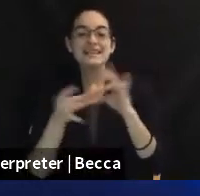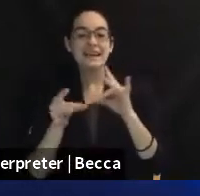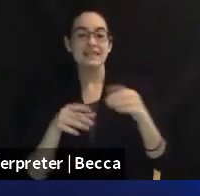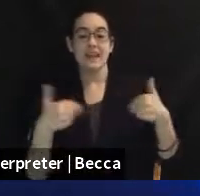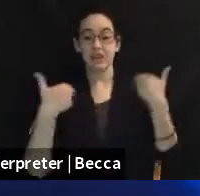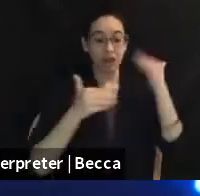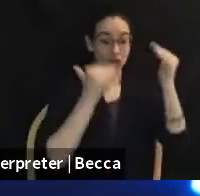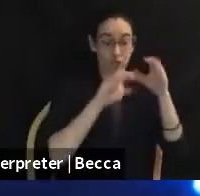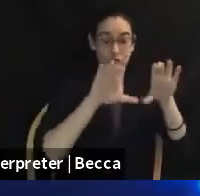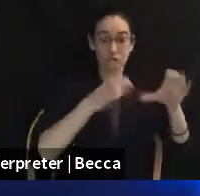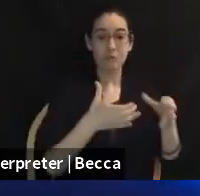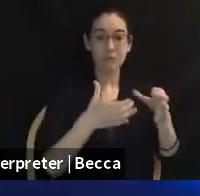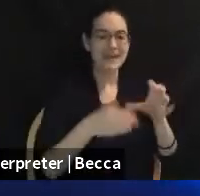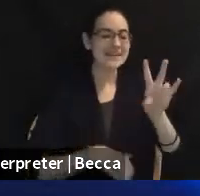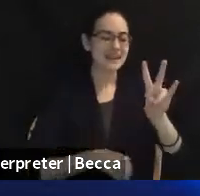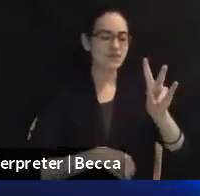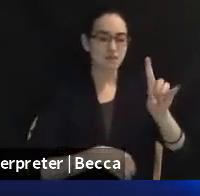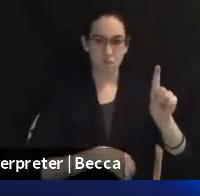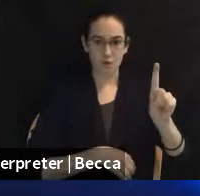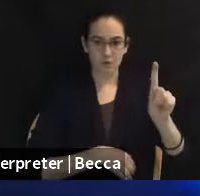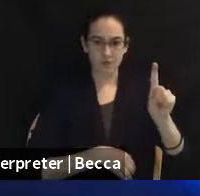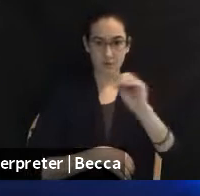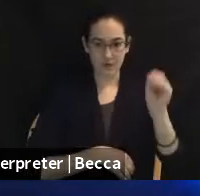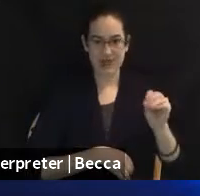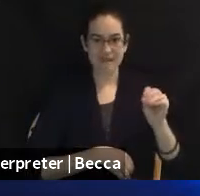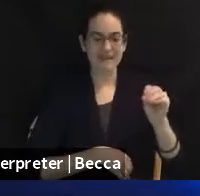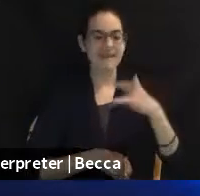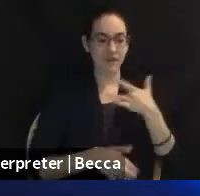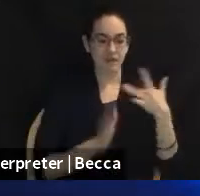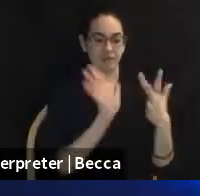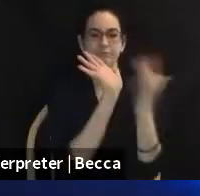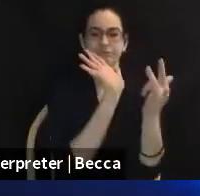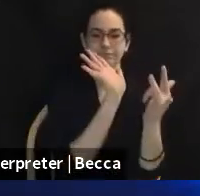adults felt that people will take advantage of them if they get the chance.